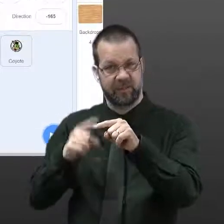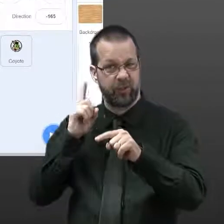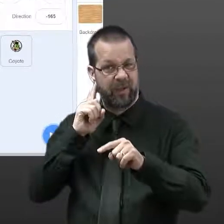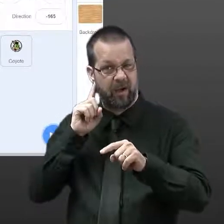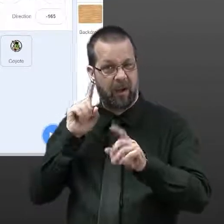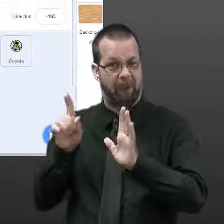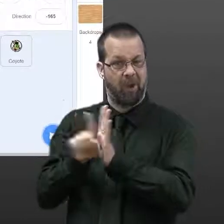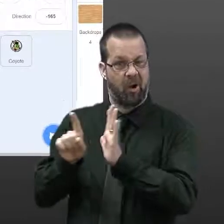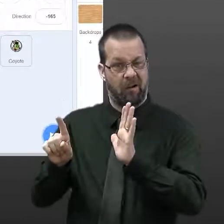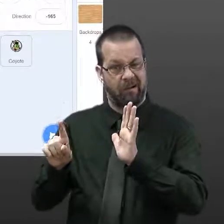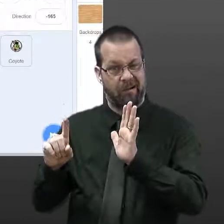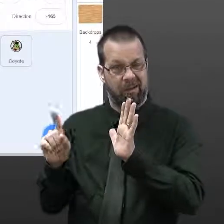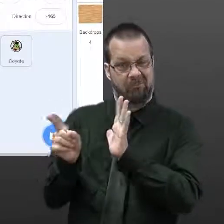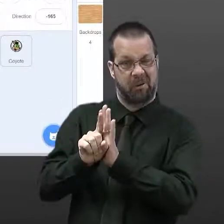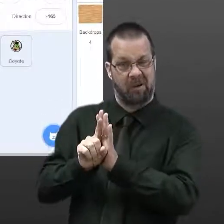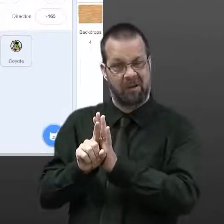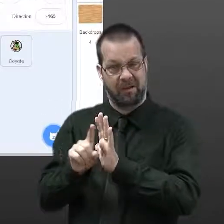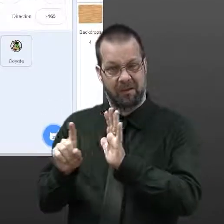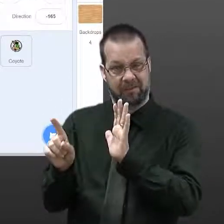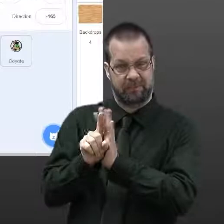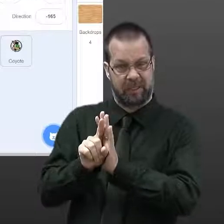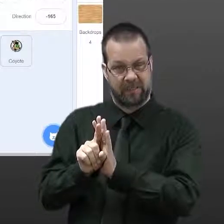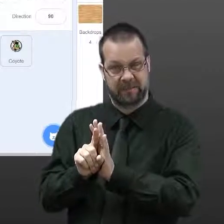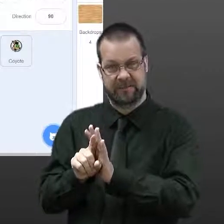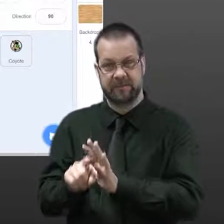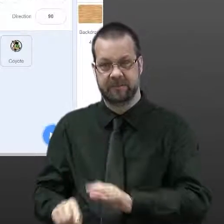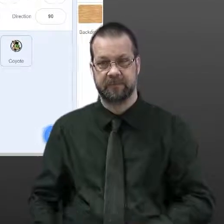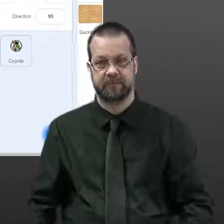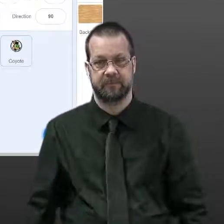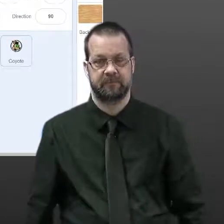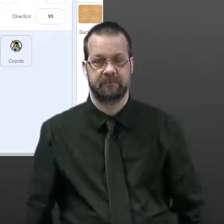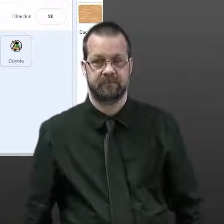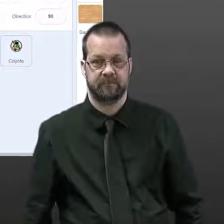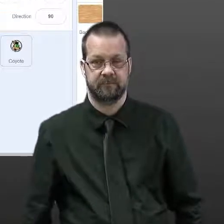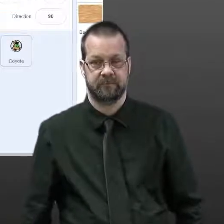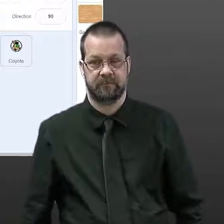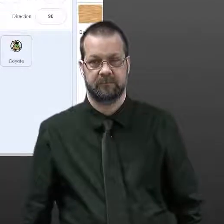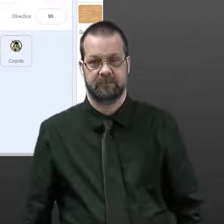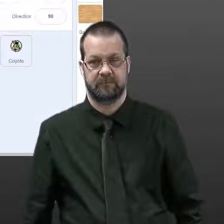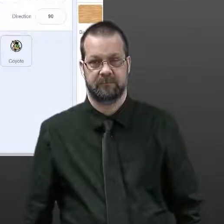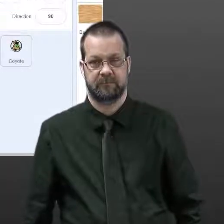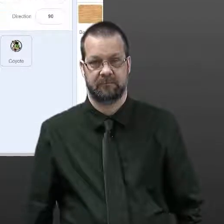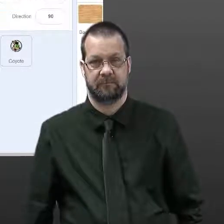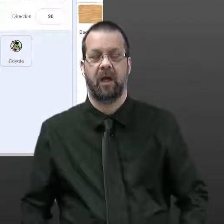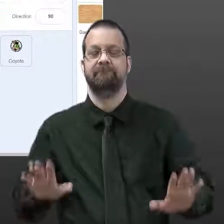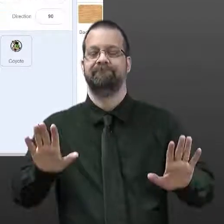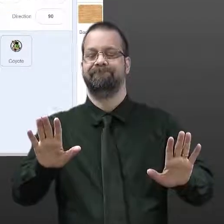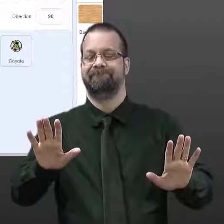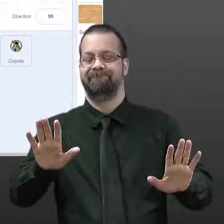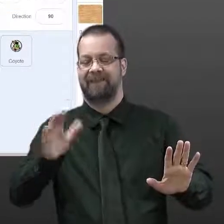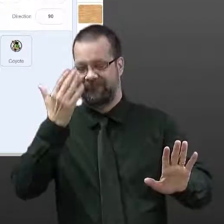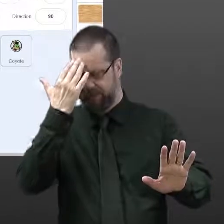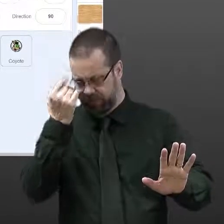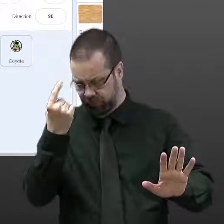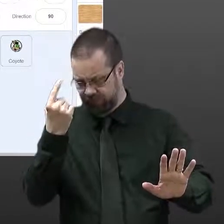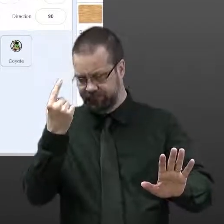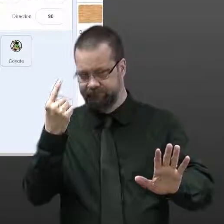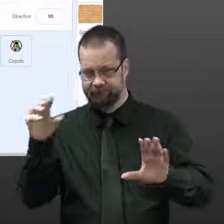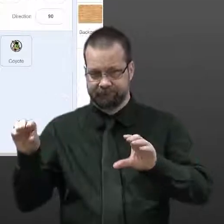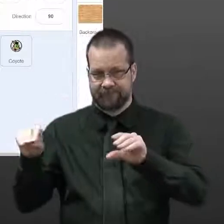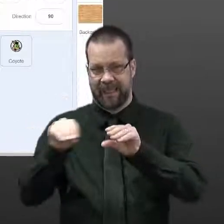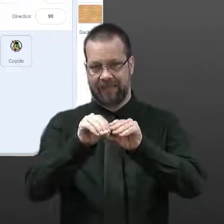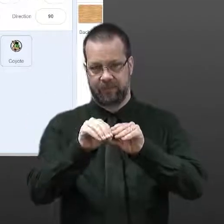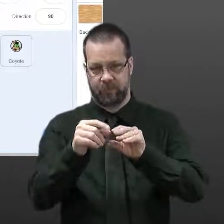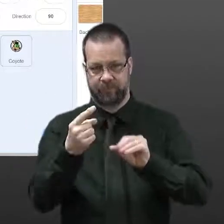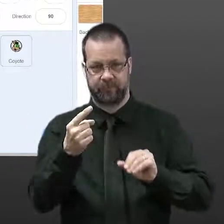You should be able to hear the sound if you do the ball hits rim. And I did actually, I forgot one block actually